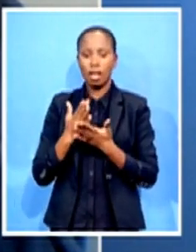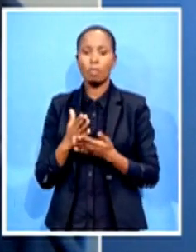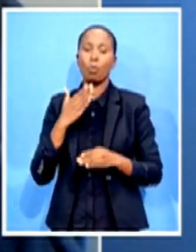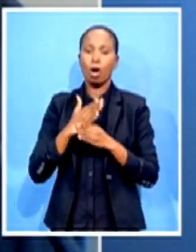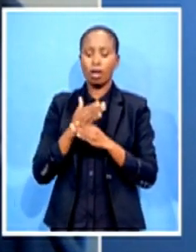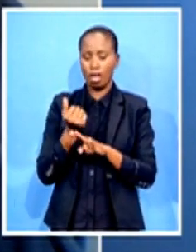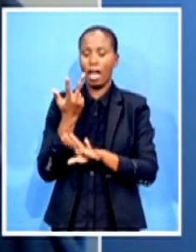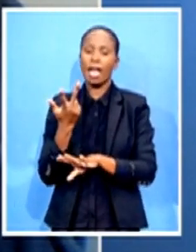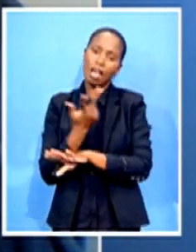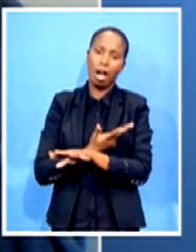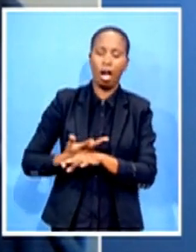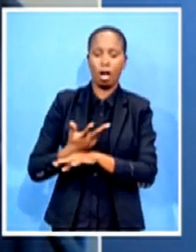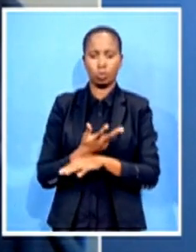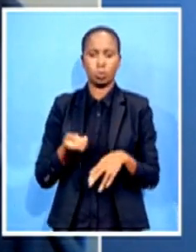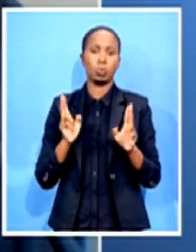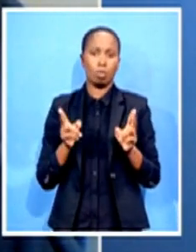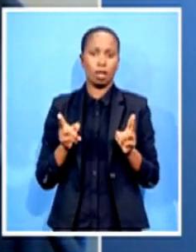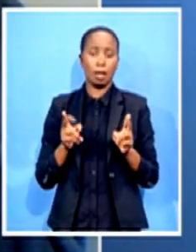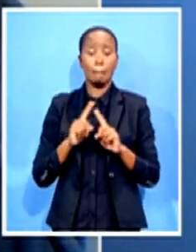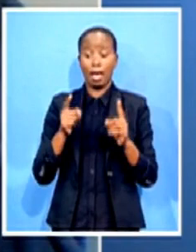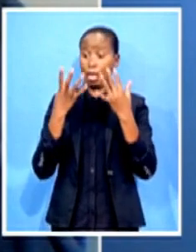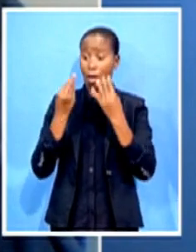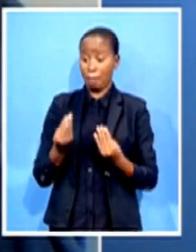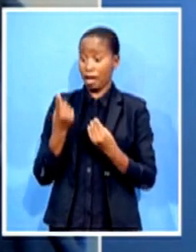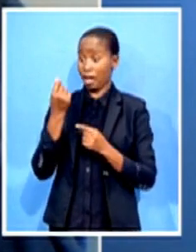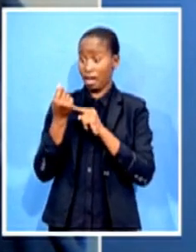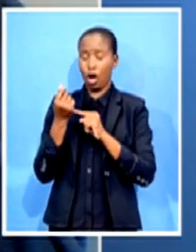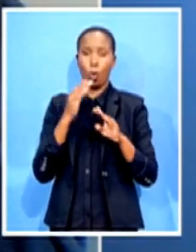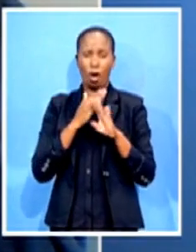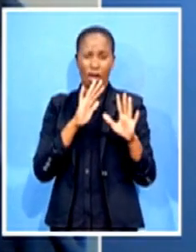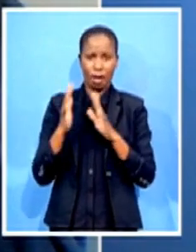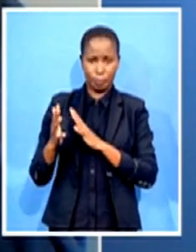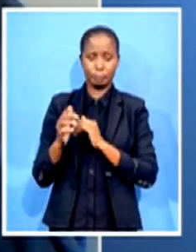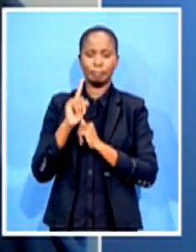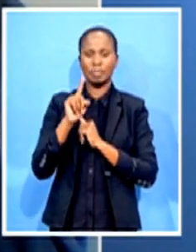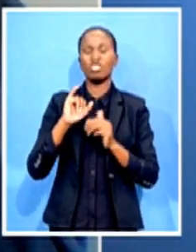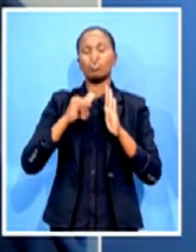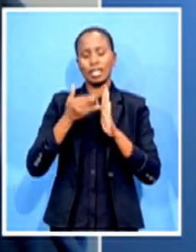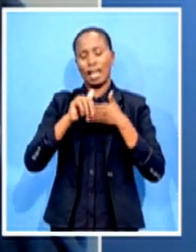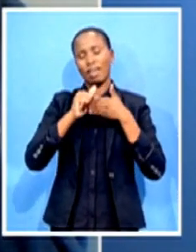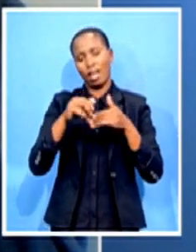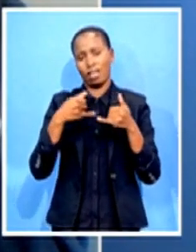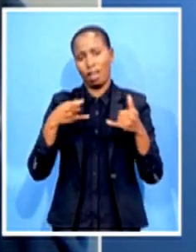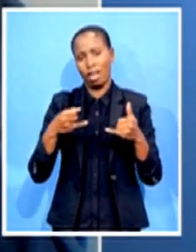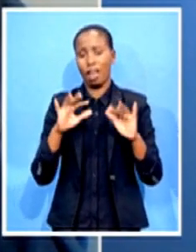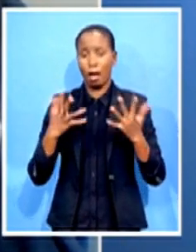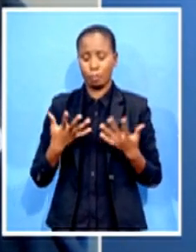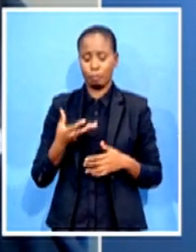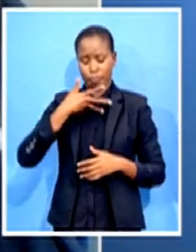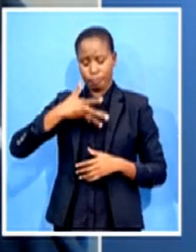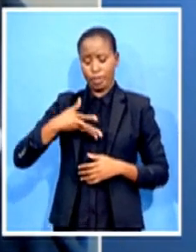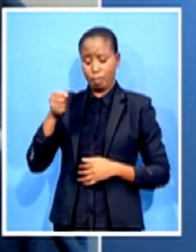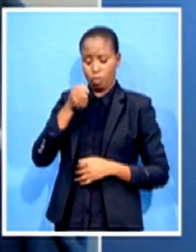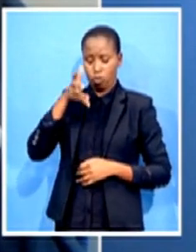rate works, it's just a guideline to say, as an employer, this is the minimum rate per hour you